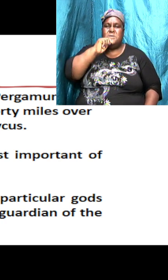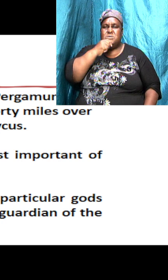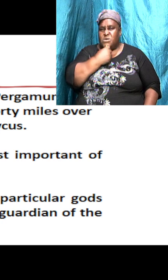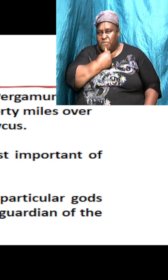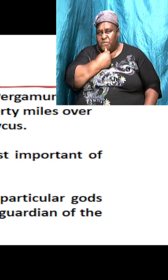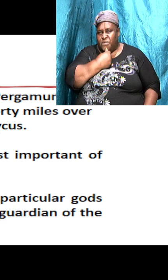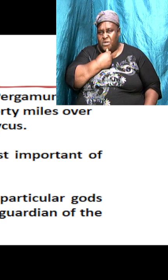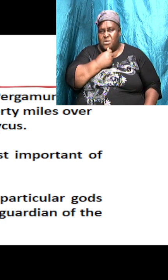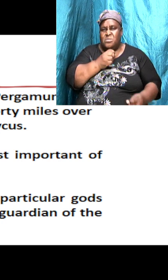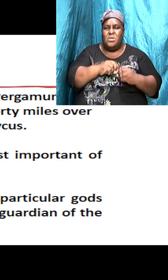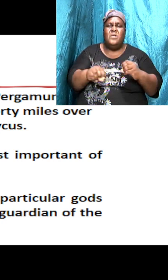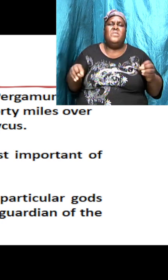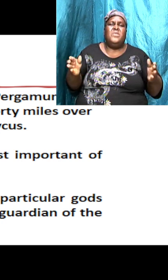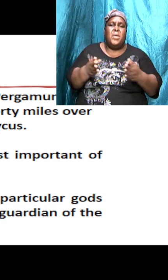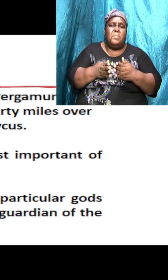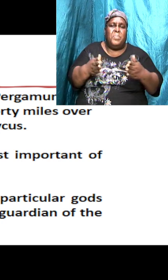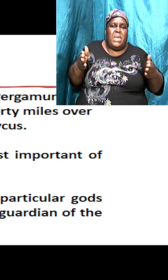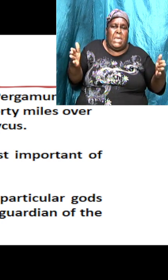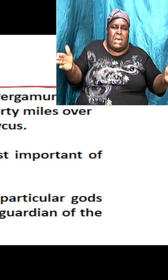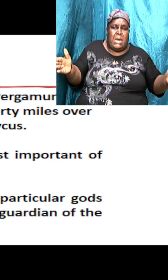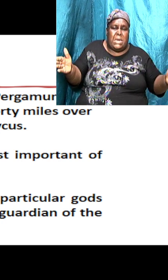major in terms of